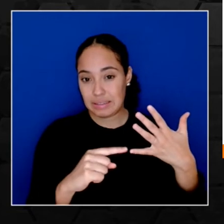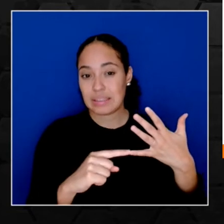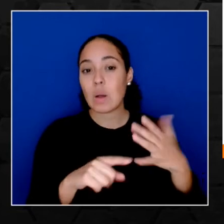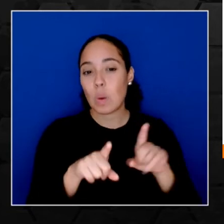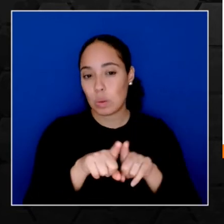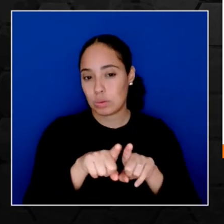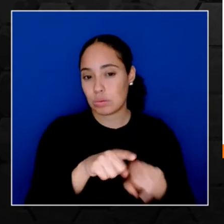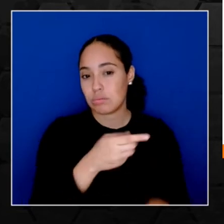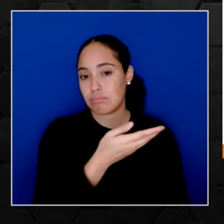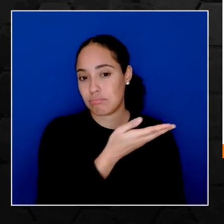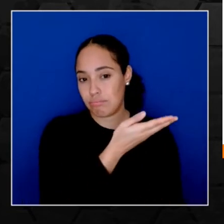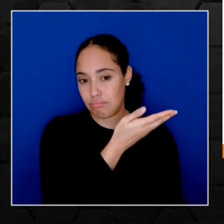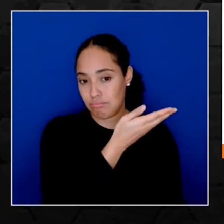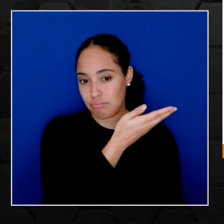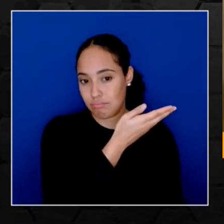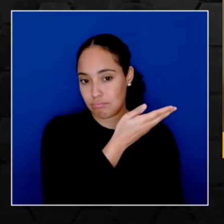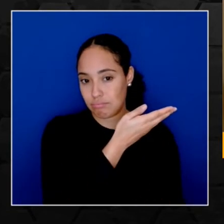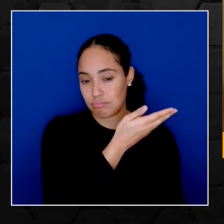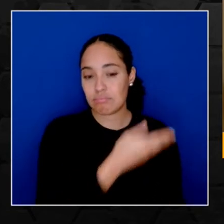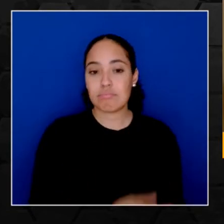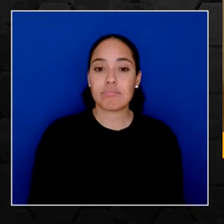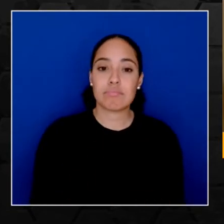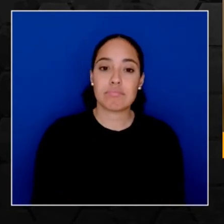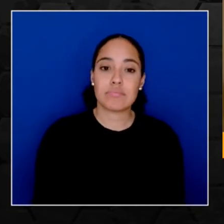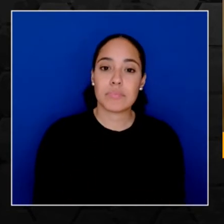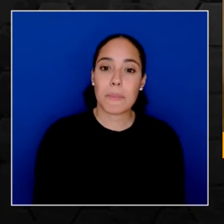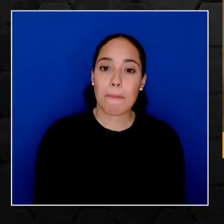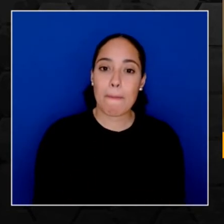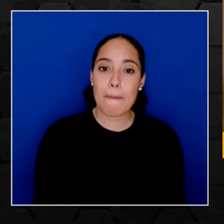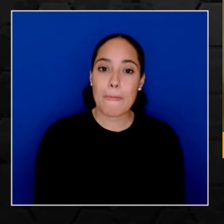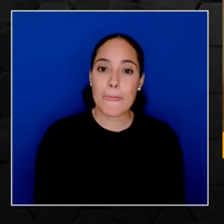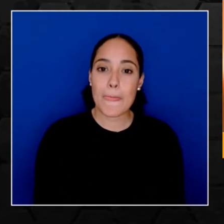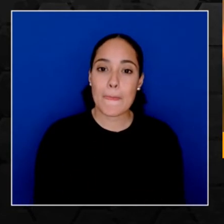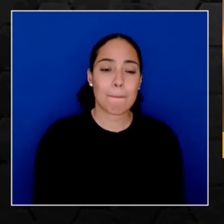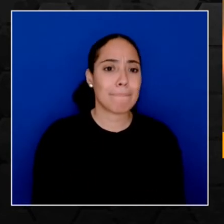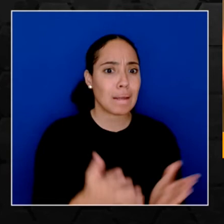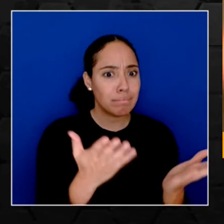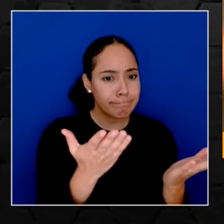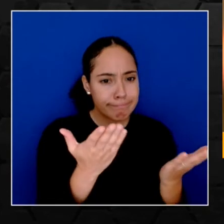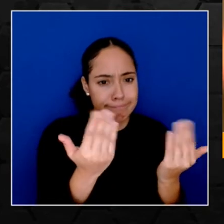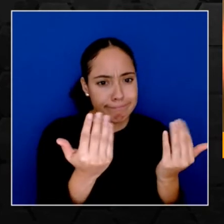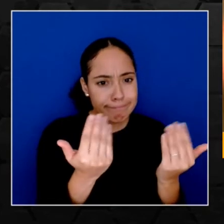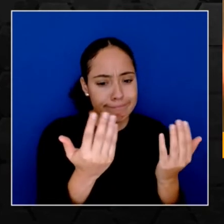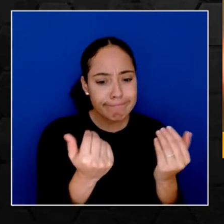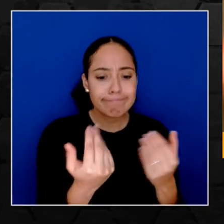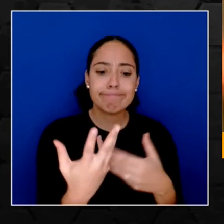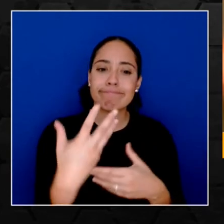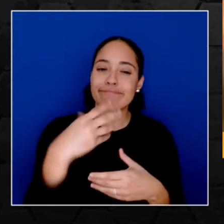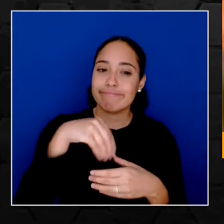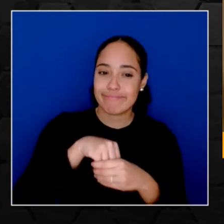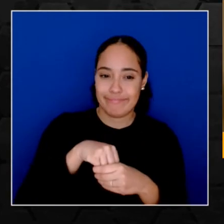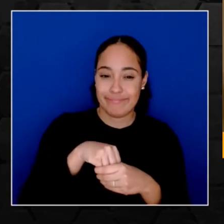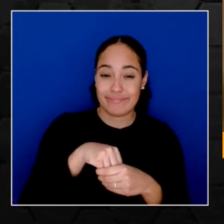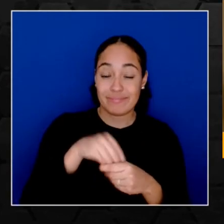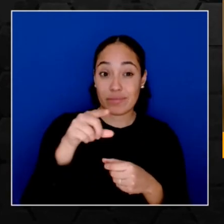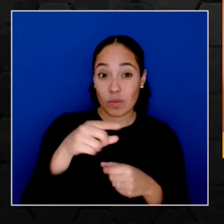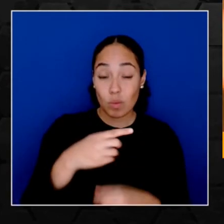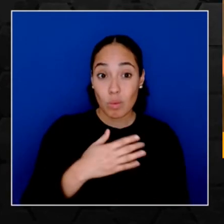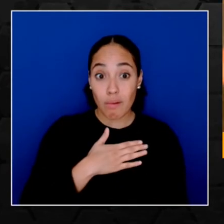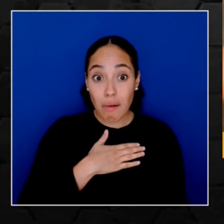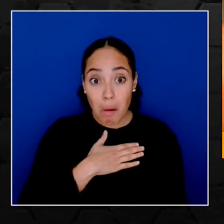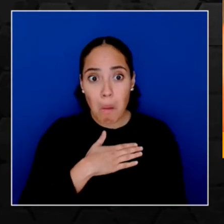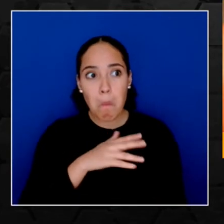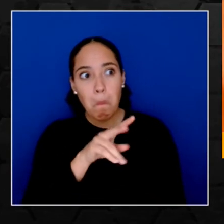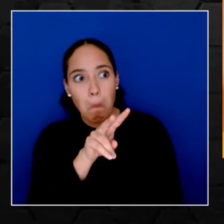we are creating over here. Cool. So join the community. If you got something insight from this session, take a screenshot out of